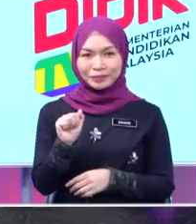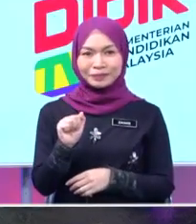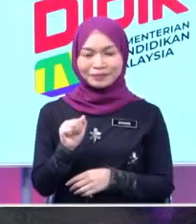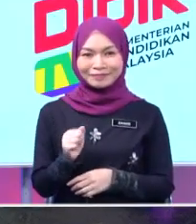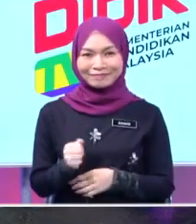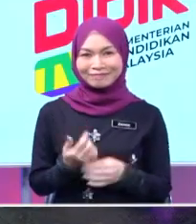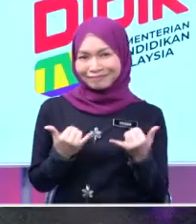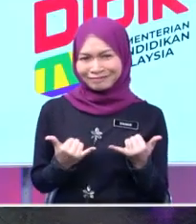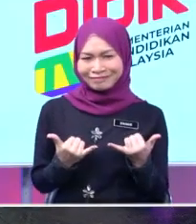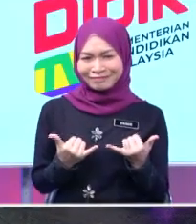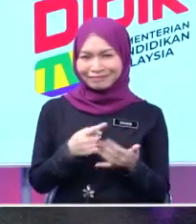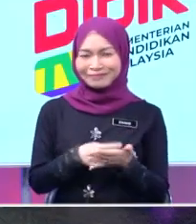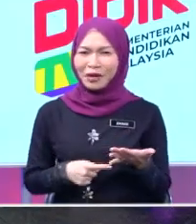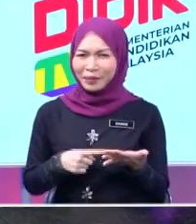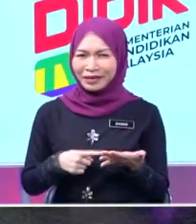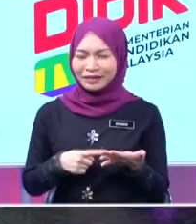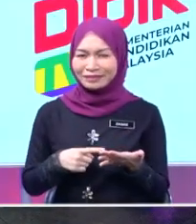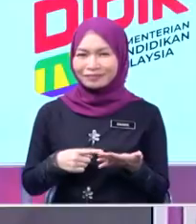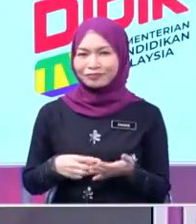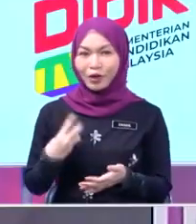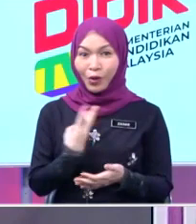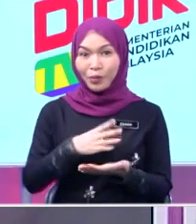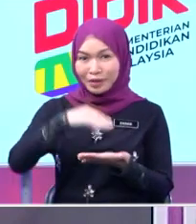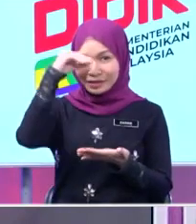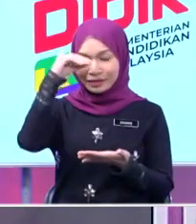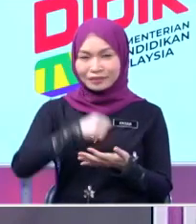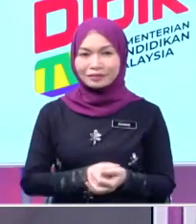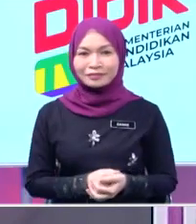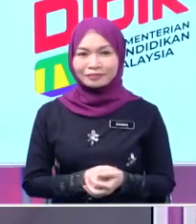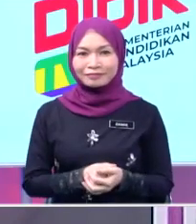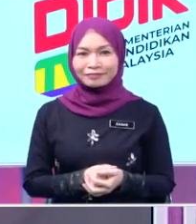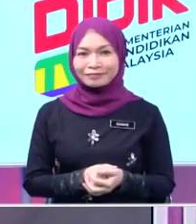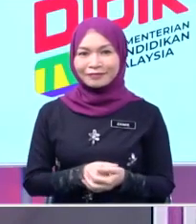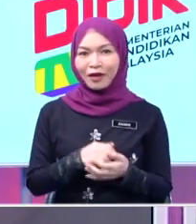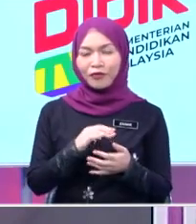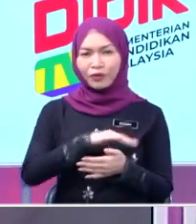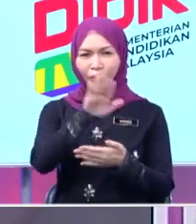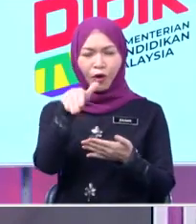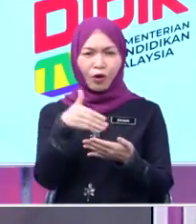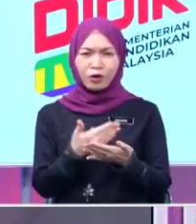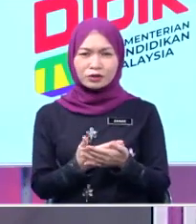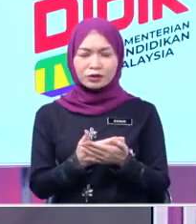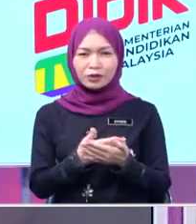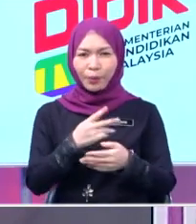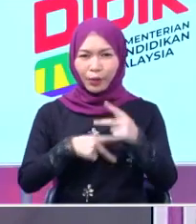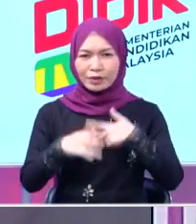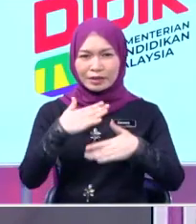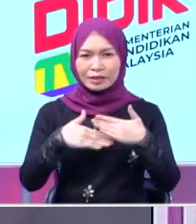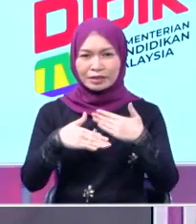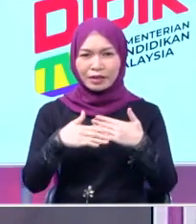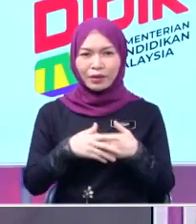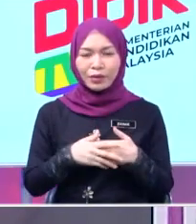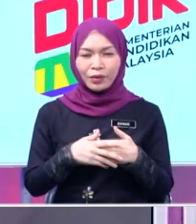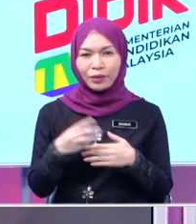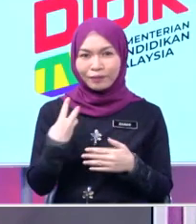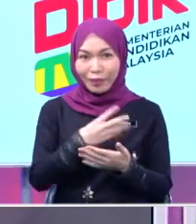we be learning? Okay, after all the processes that we had gone through from the beginning, looking